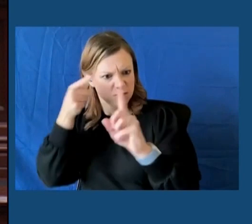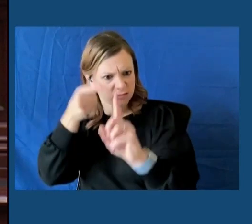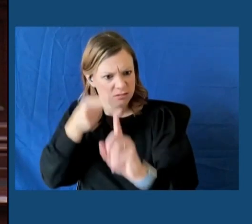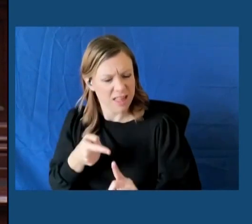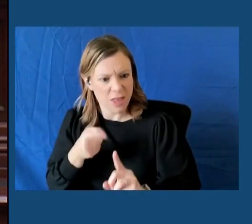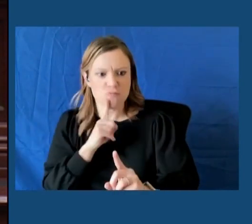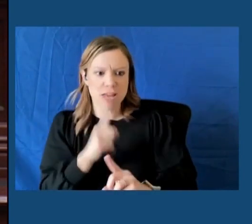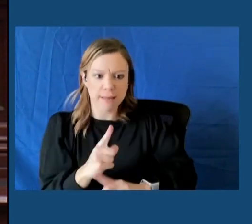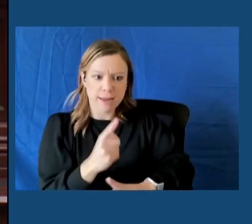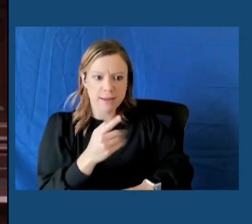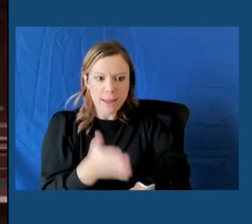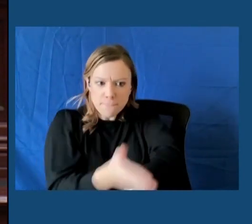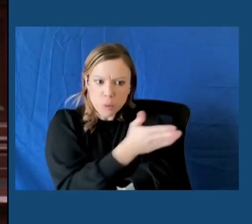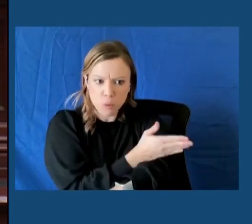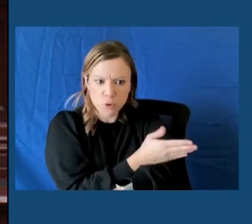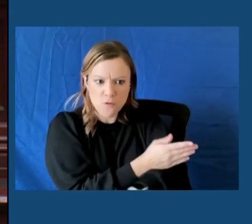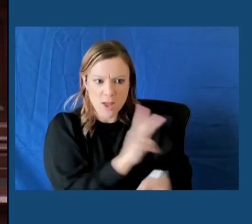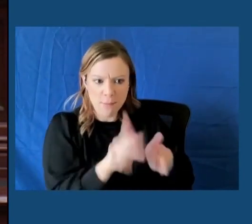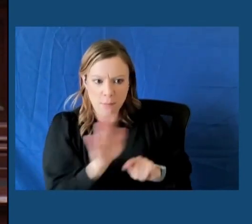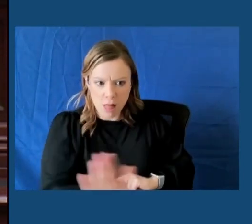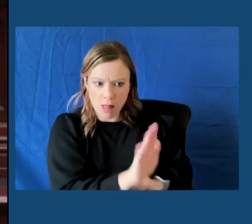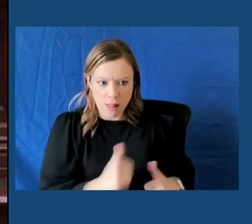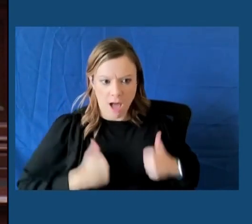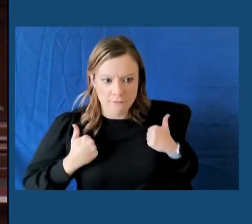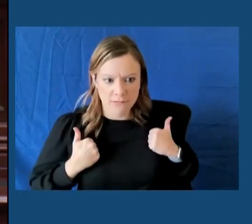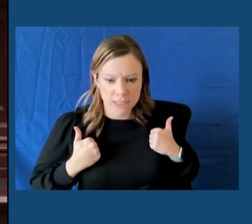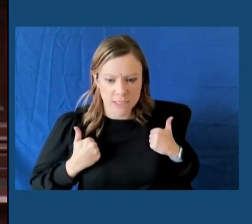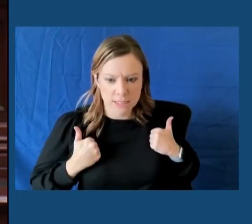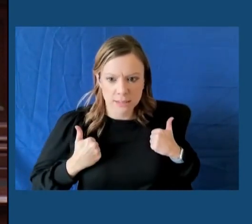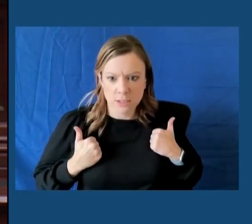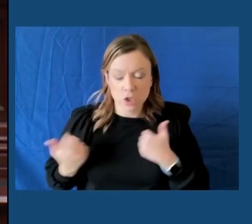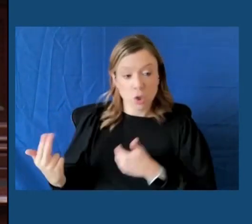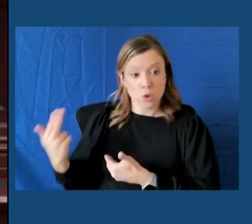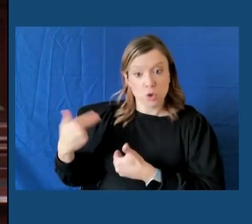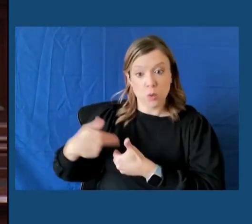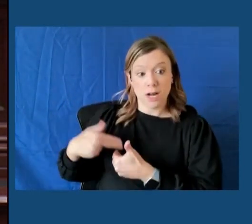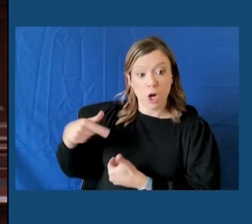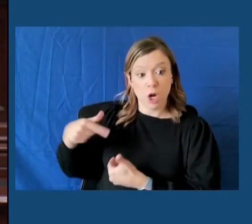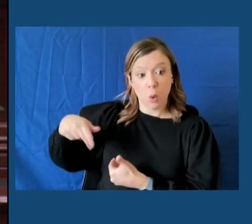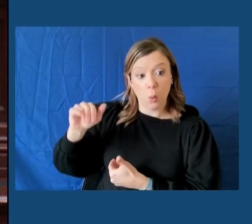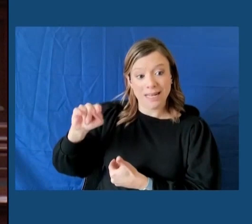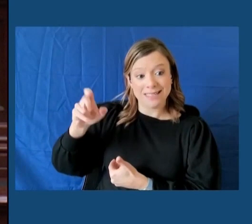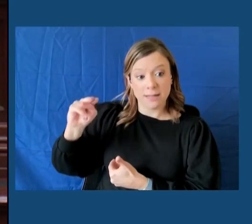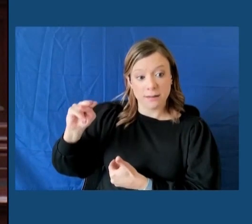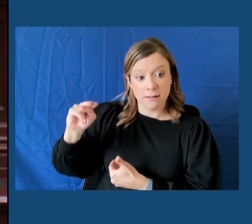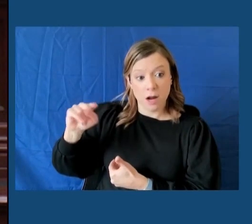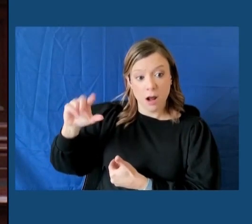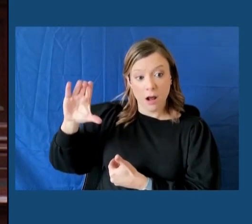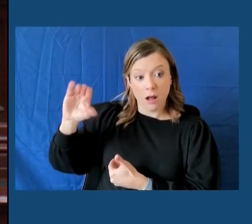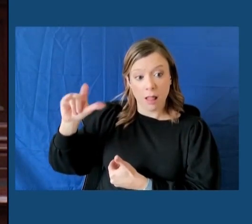Joining us today is Quinton Colon Roosevelt. Quinton is the